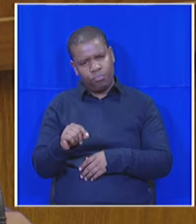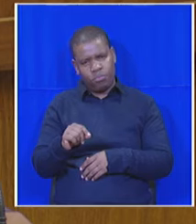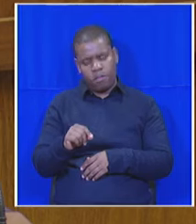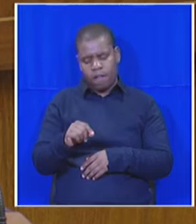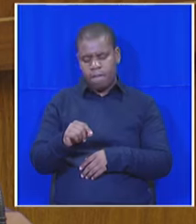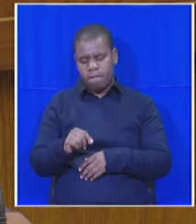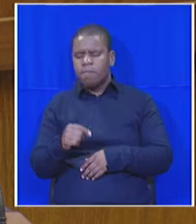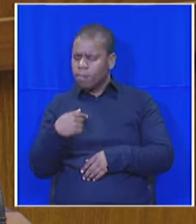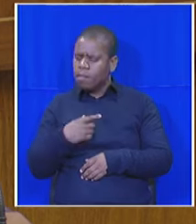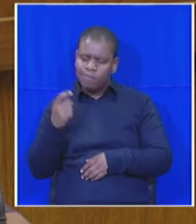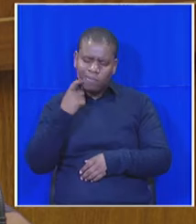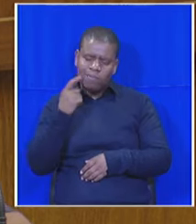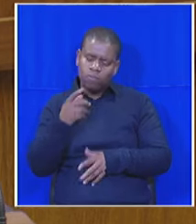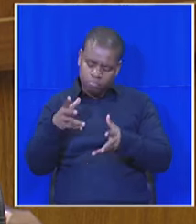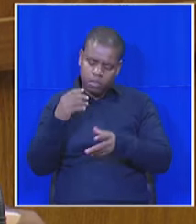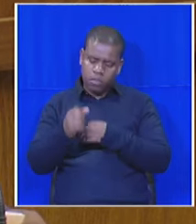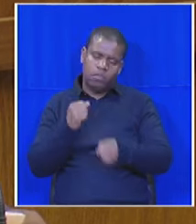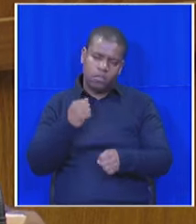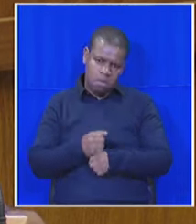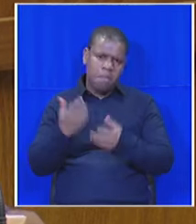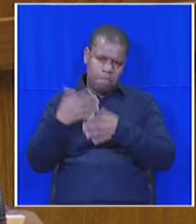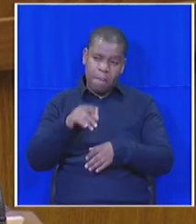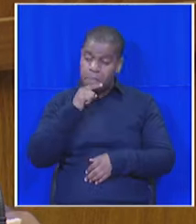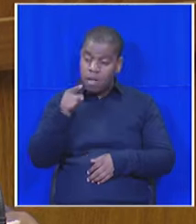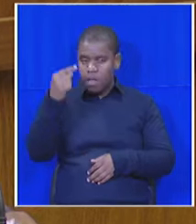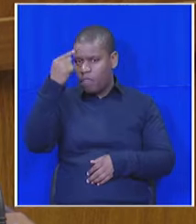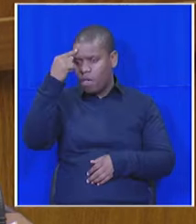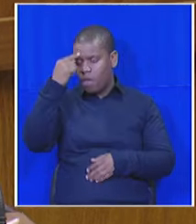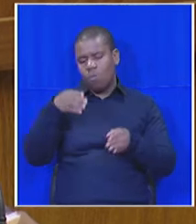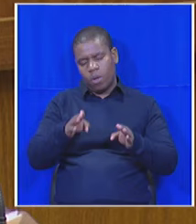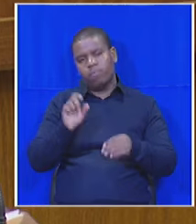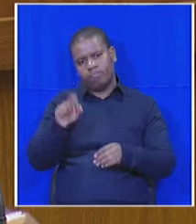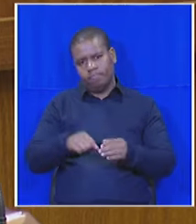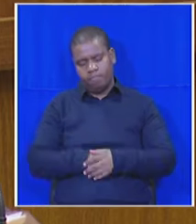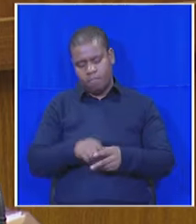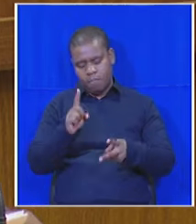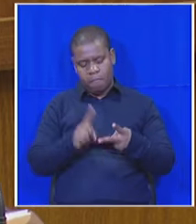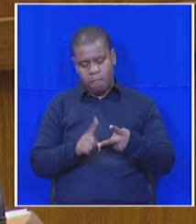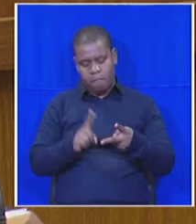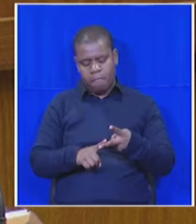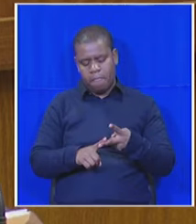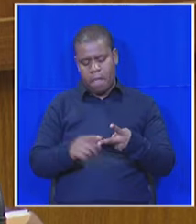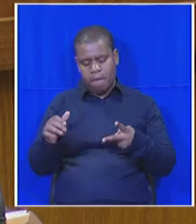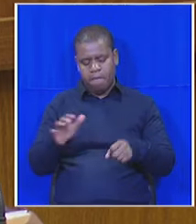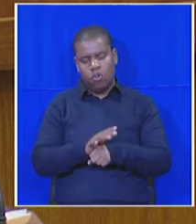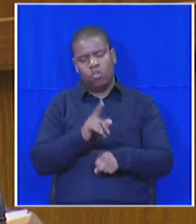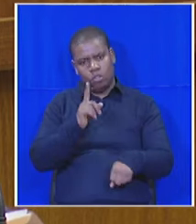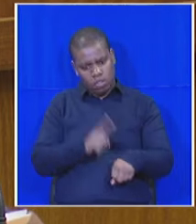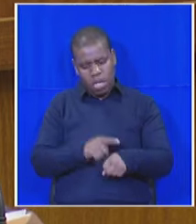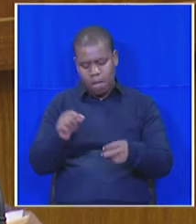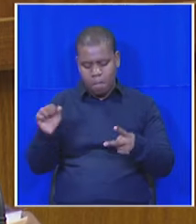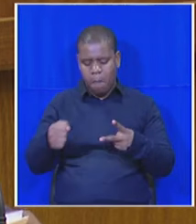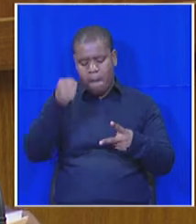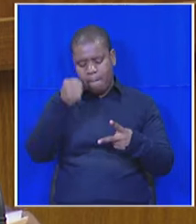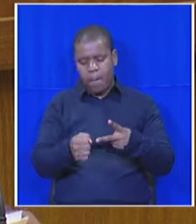that can be implemented this very year, but begin to think in that direction. Secondly, the appointment permanently of social work,